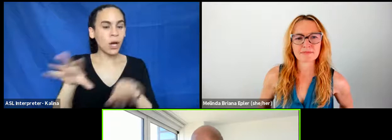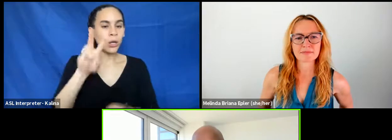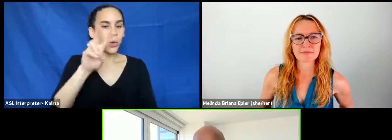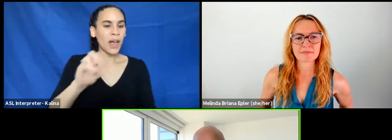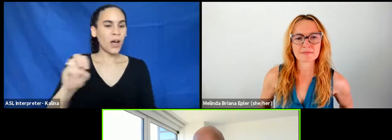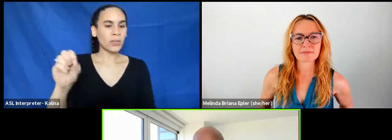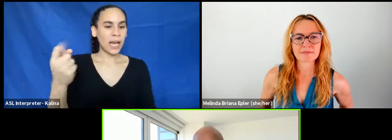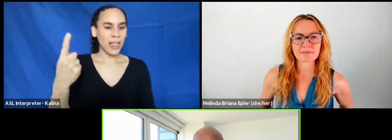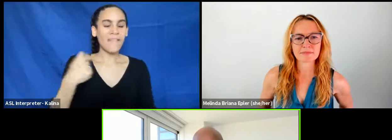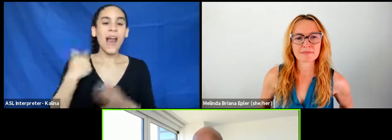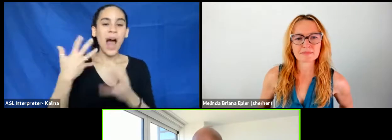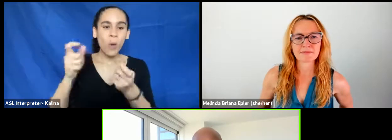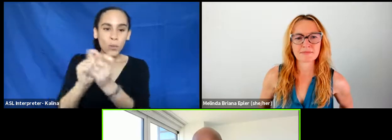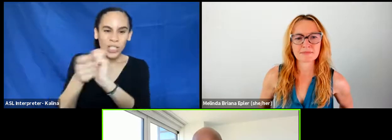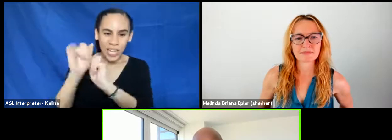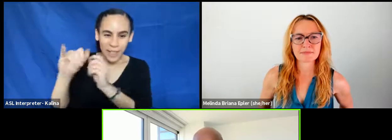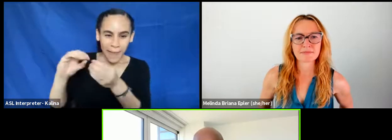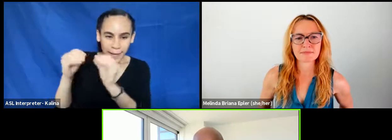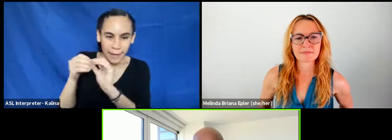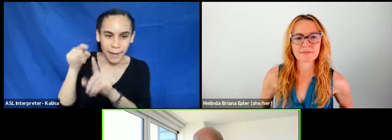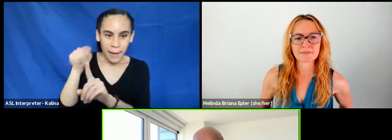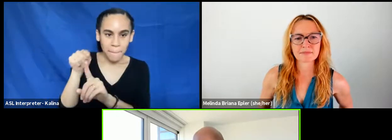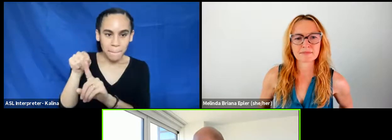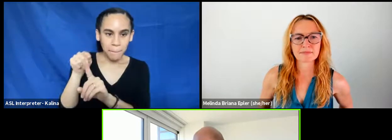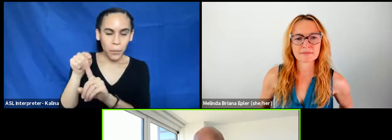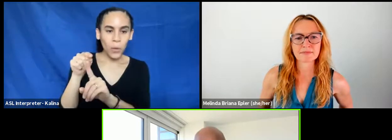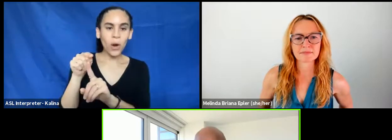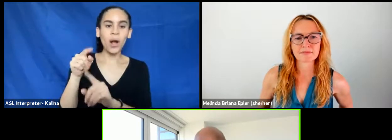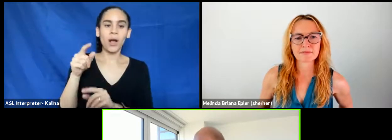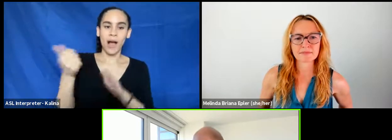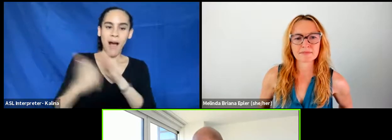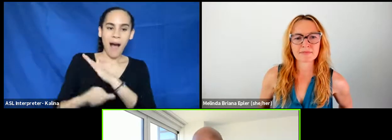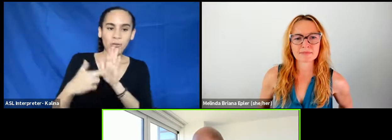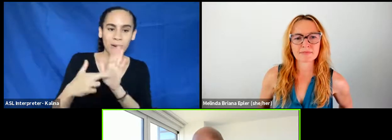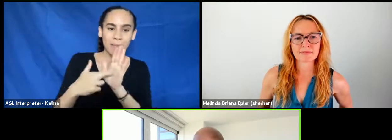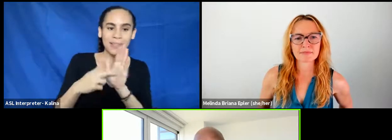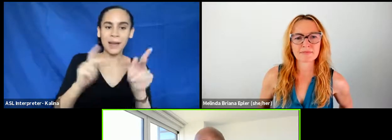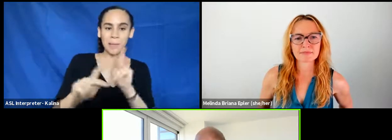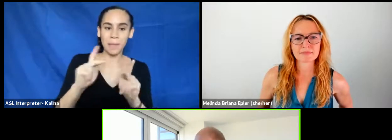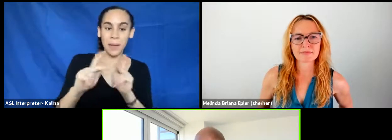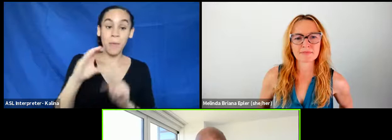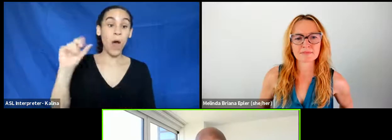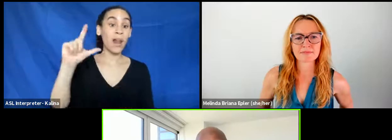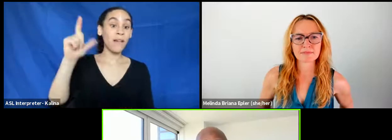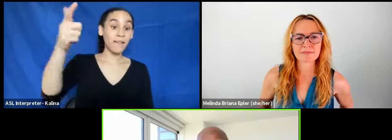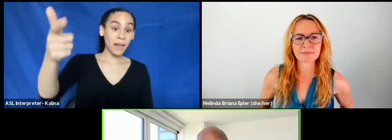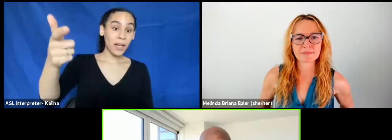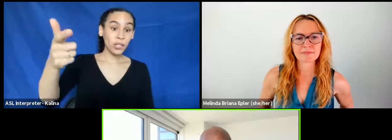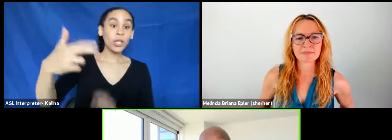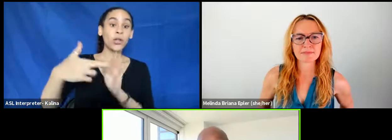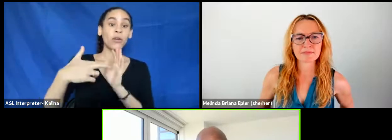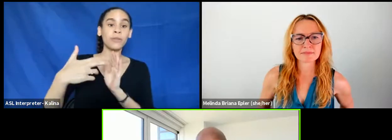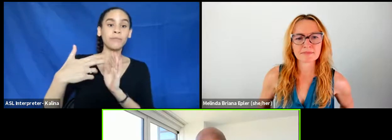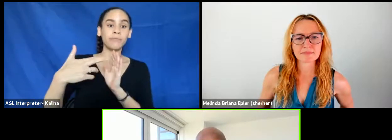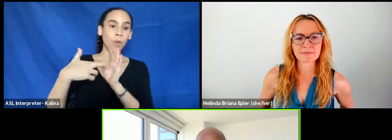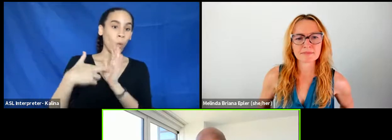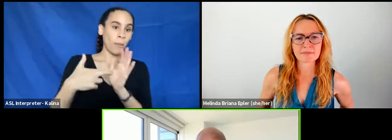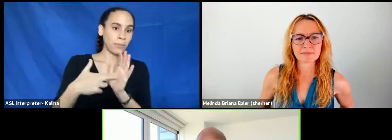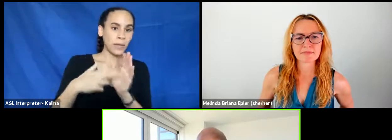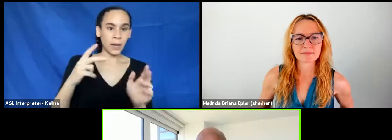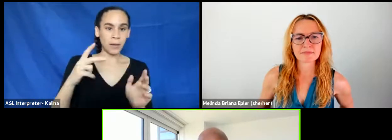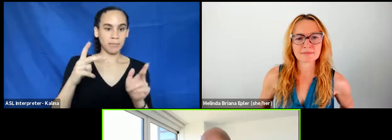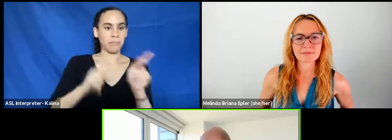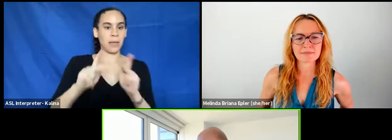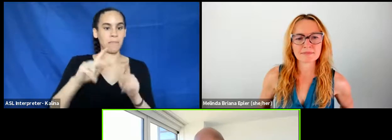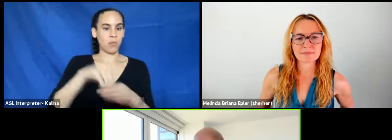data. I want to change the number of underrepresented people in venture capital and eventually underrepresented people in tech.